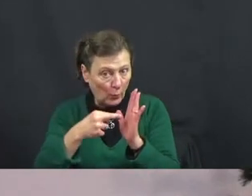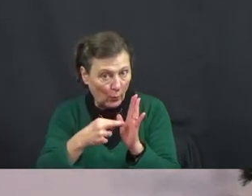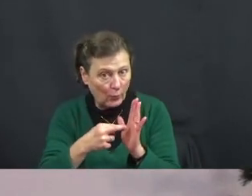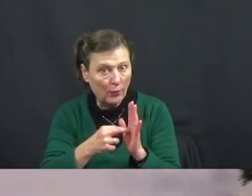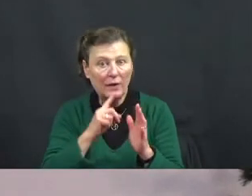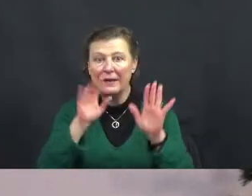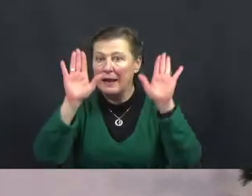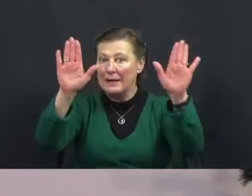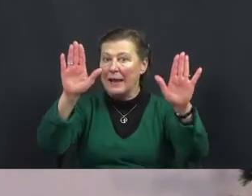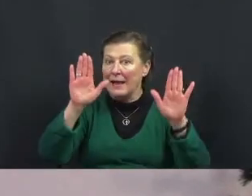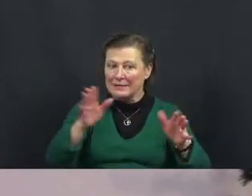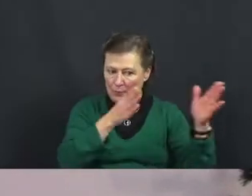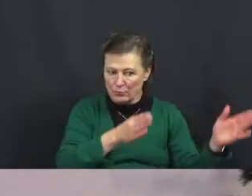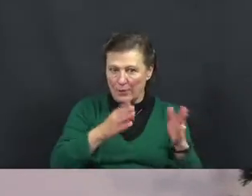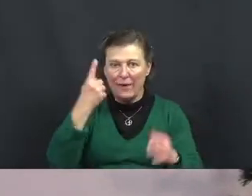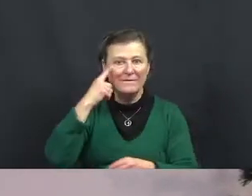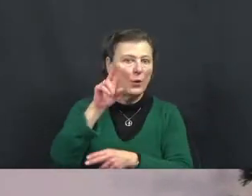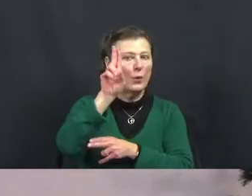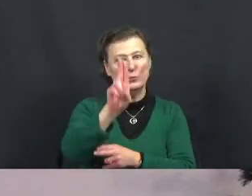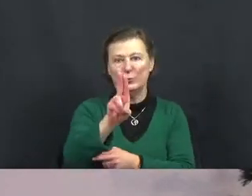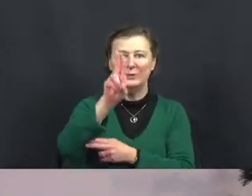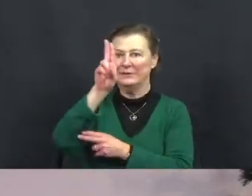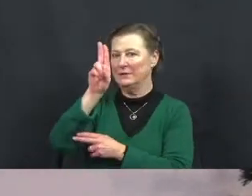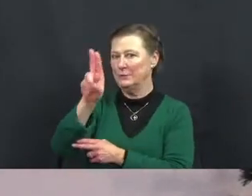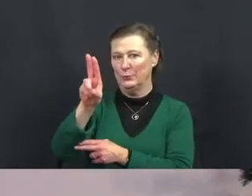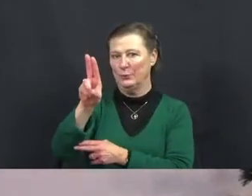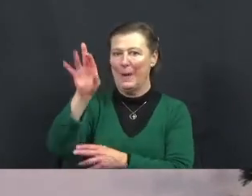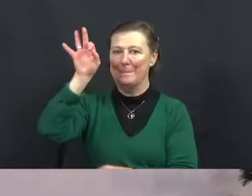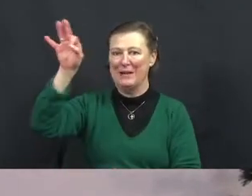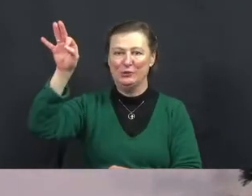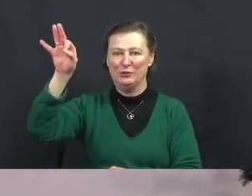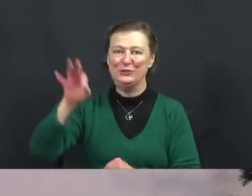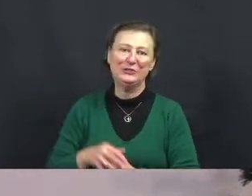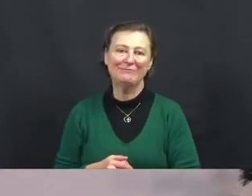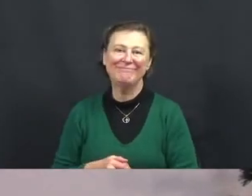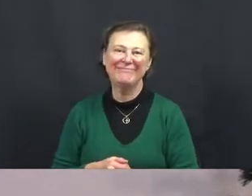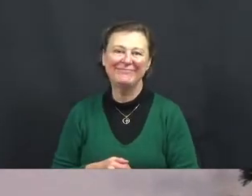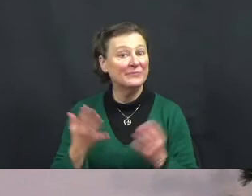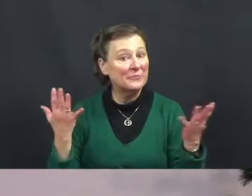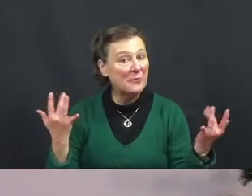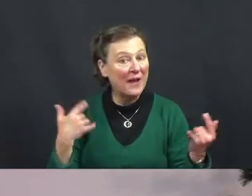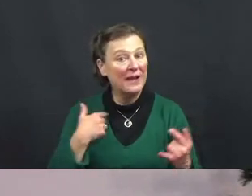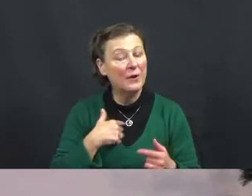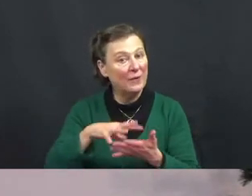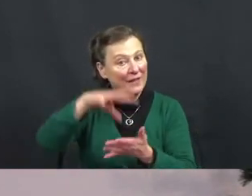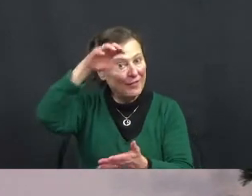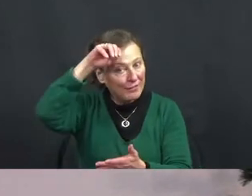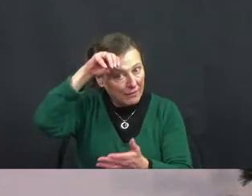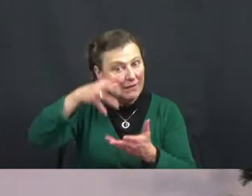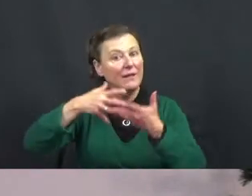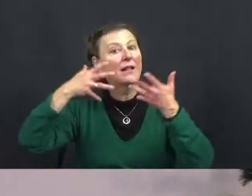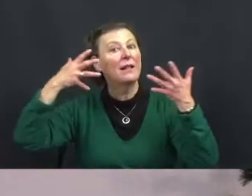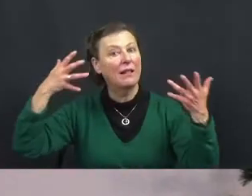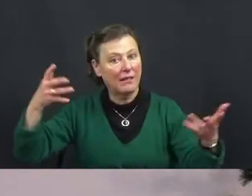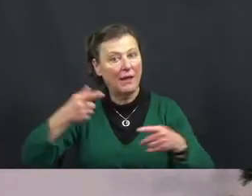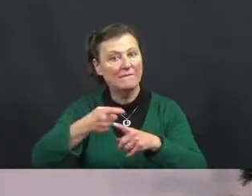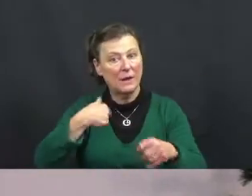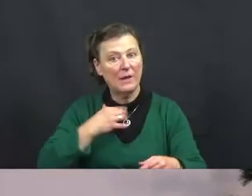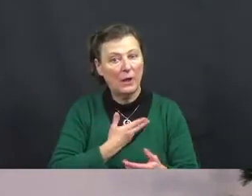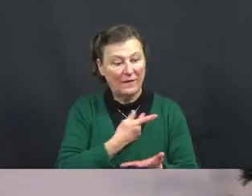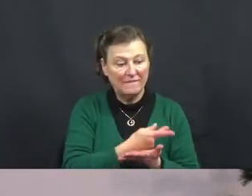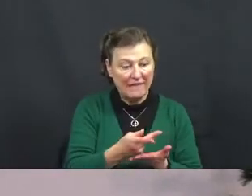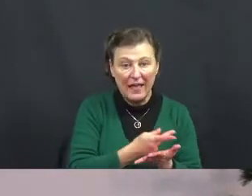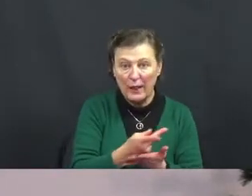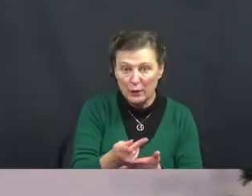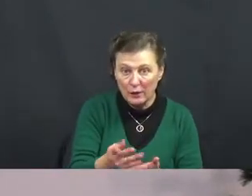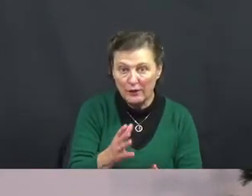excellent preparation for the Unitarian Universalist ministry, because we learn a lot from our failures and